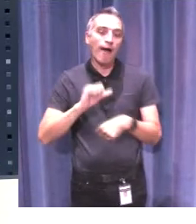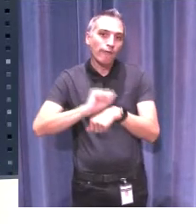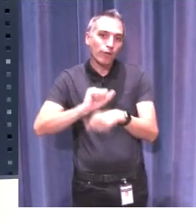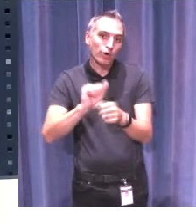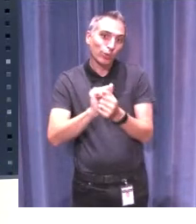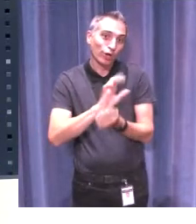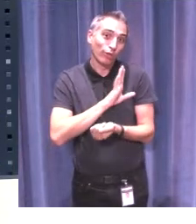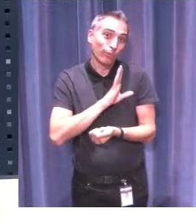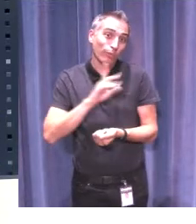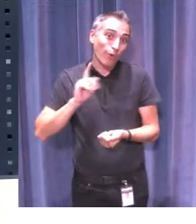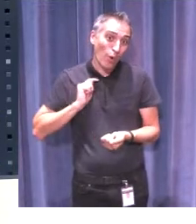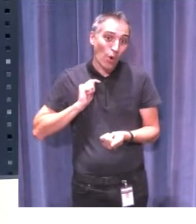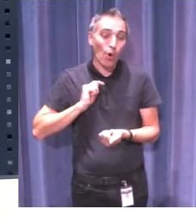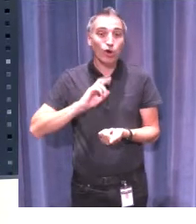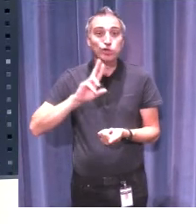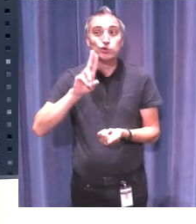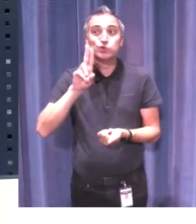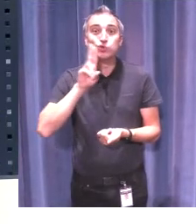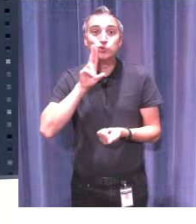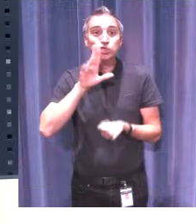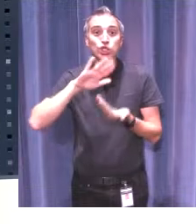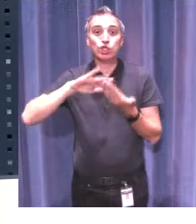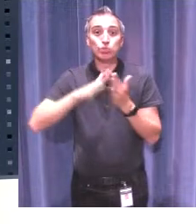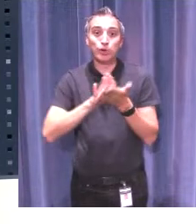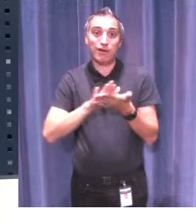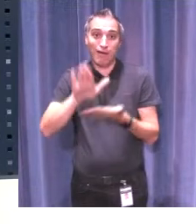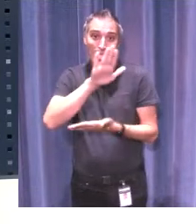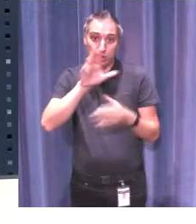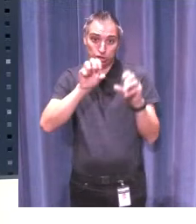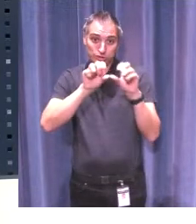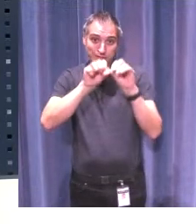boards in the Houston Community College system.